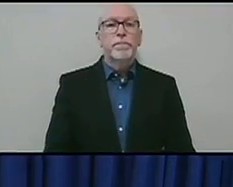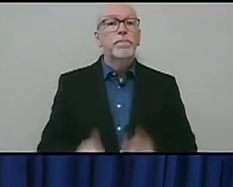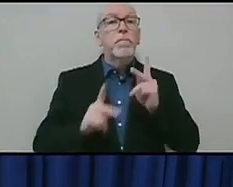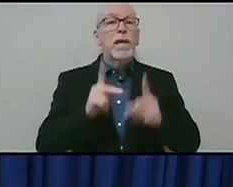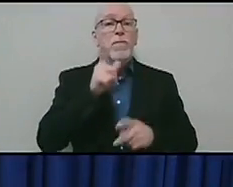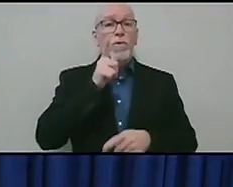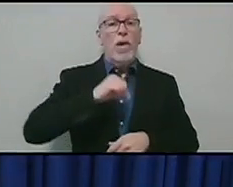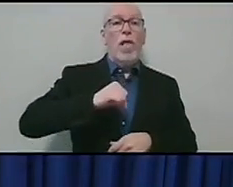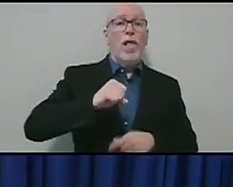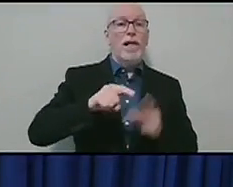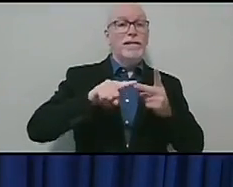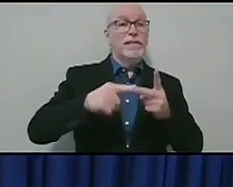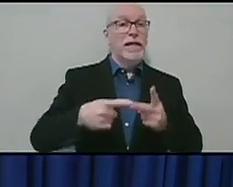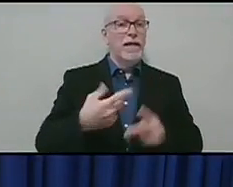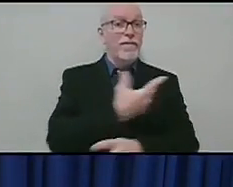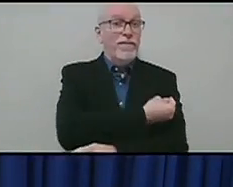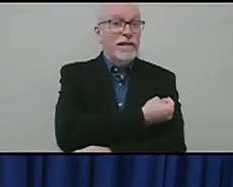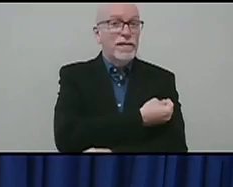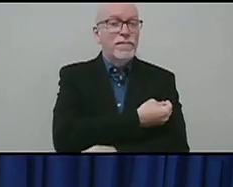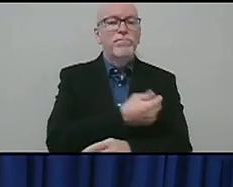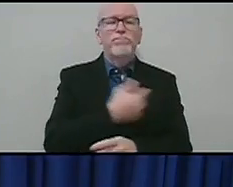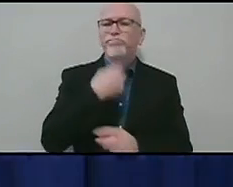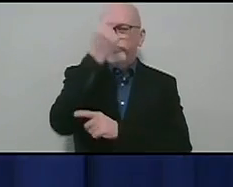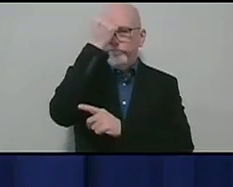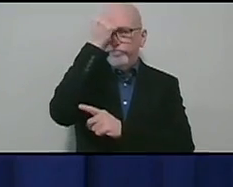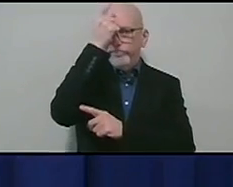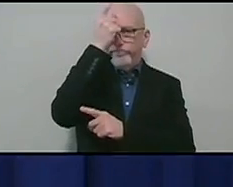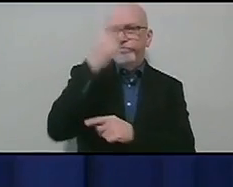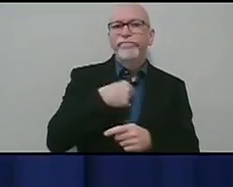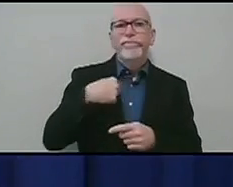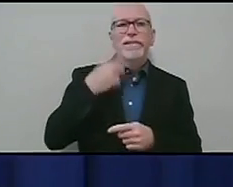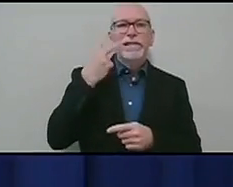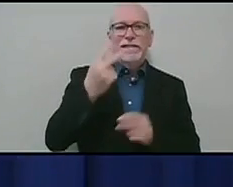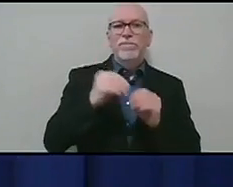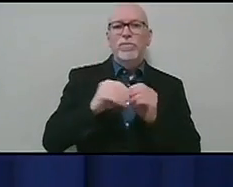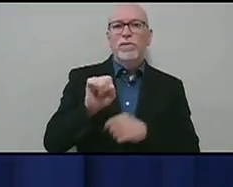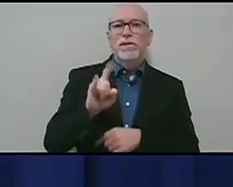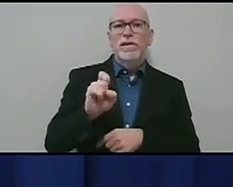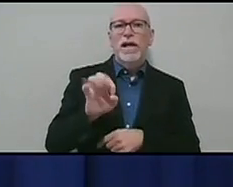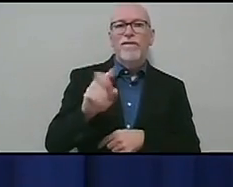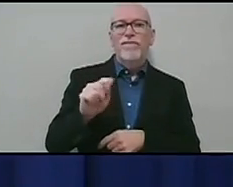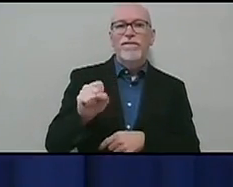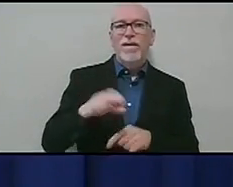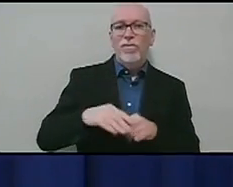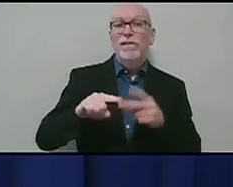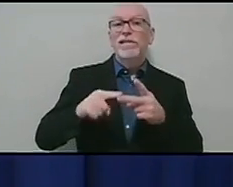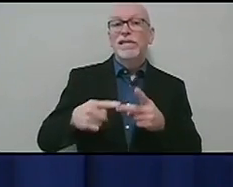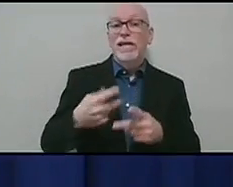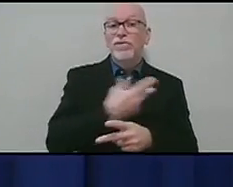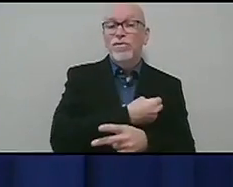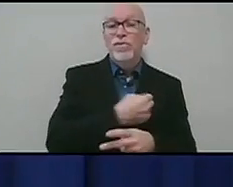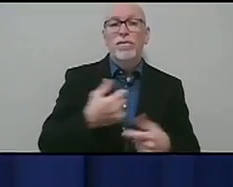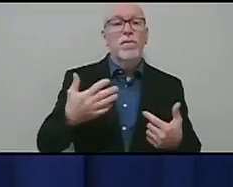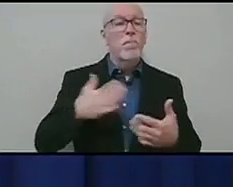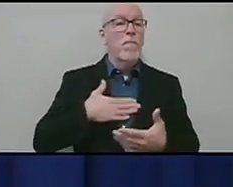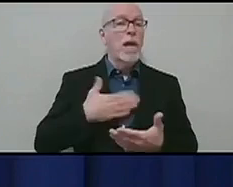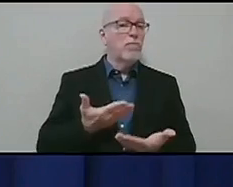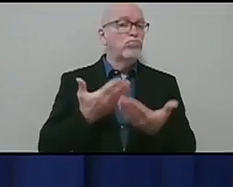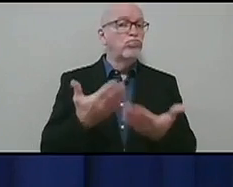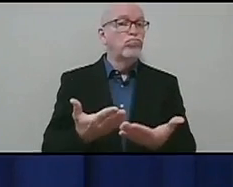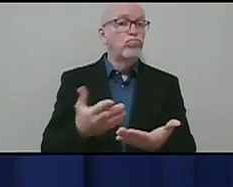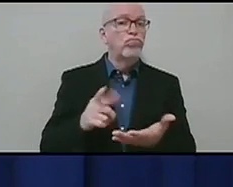get their second dose, I get it. We do see more side effects after you get that second dose. My advice and what I've told